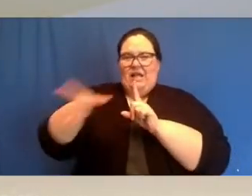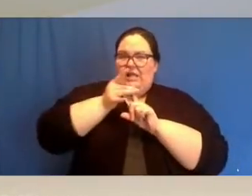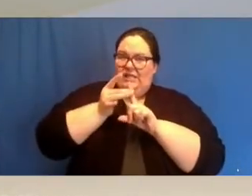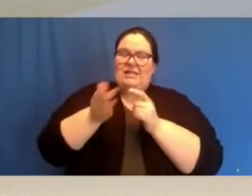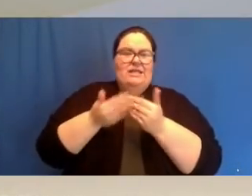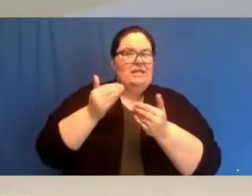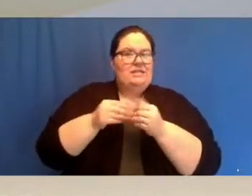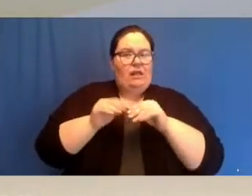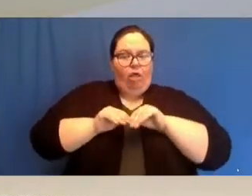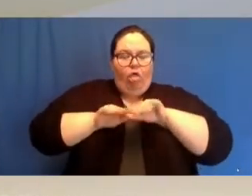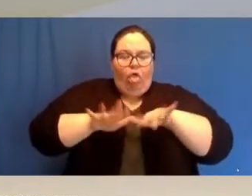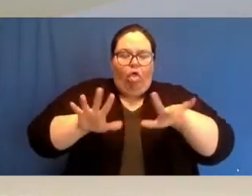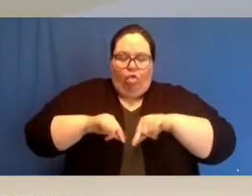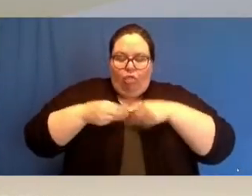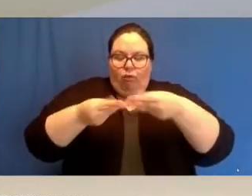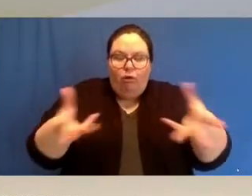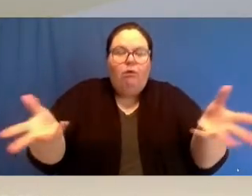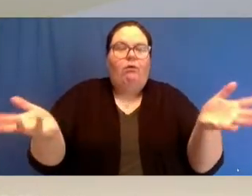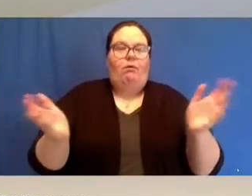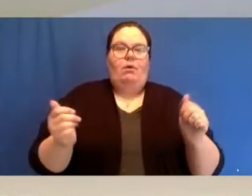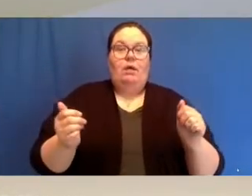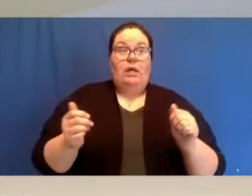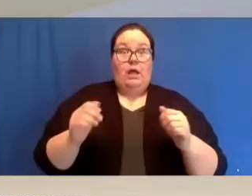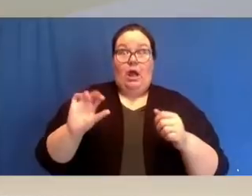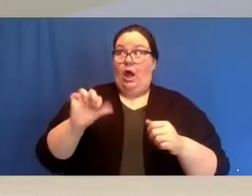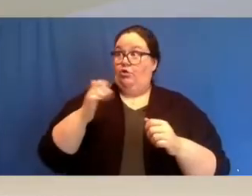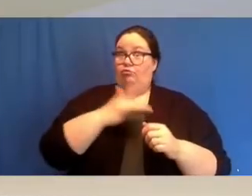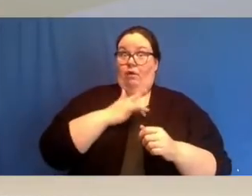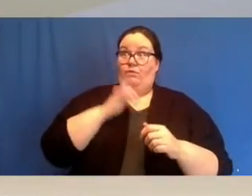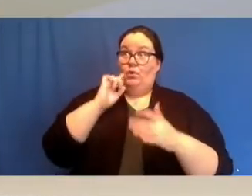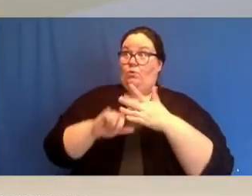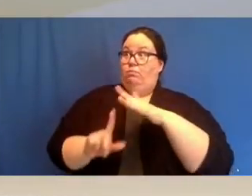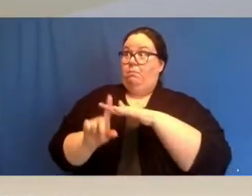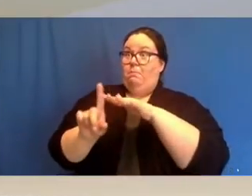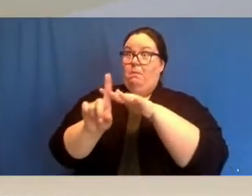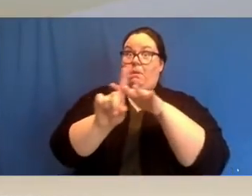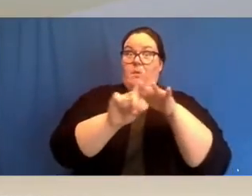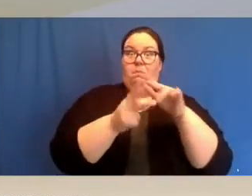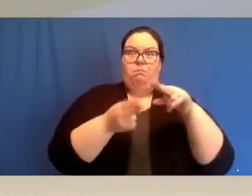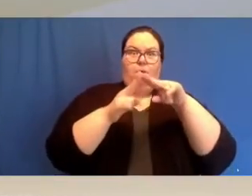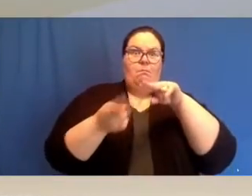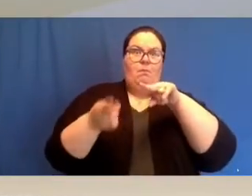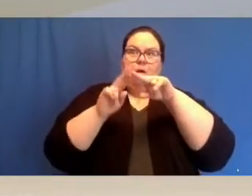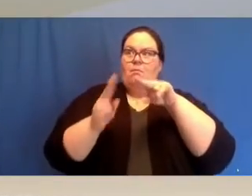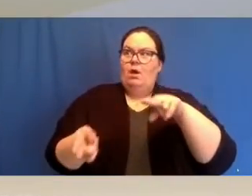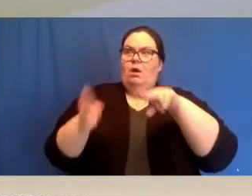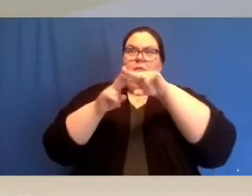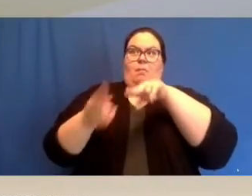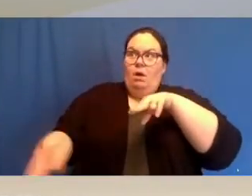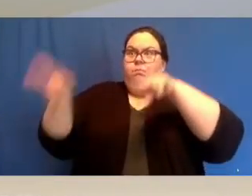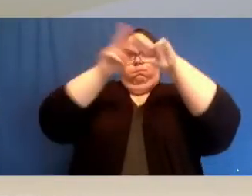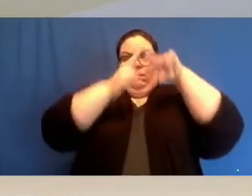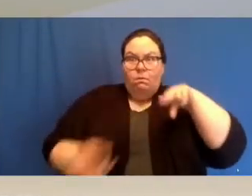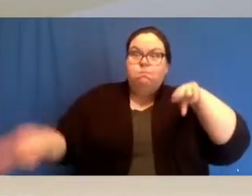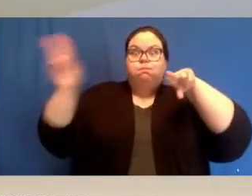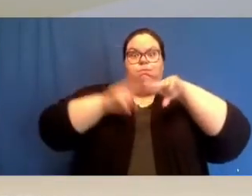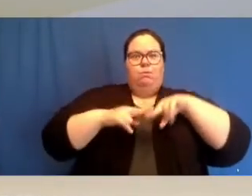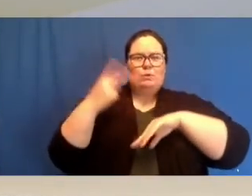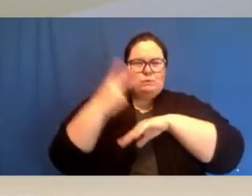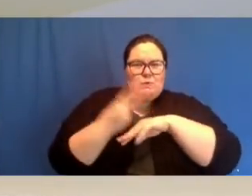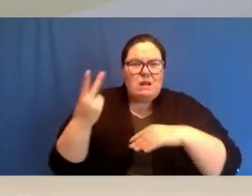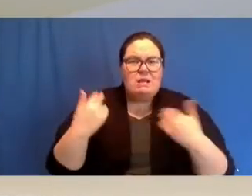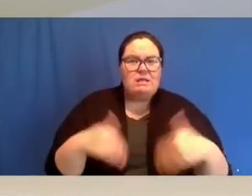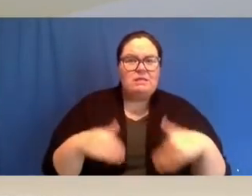like other provinces, we are seeing cases rise quickly with a doubling rate of about 2.5 days. Many